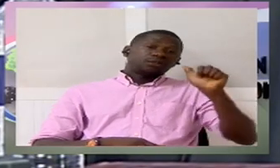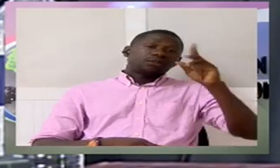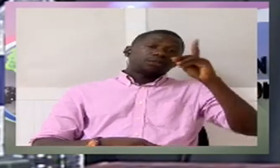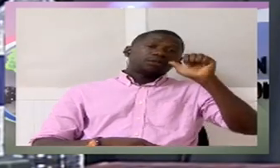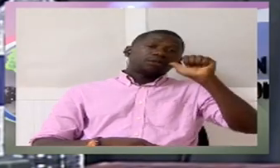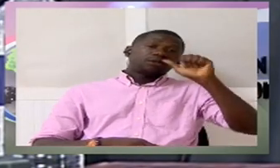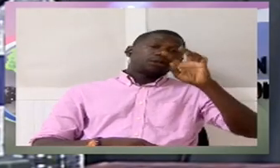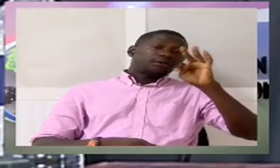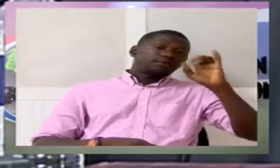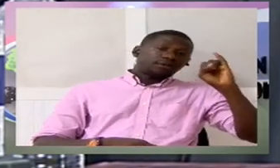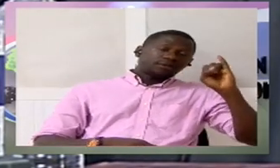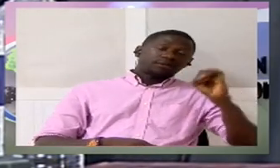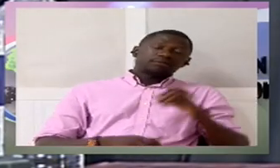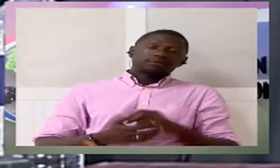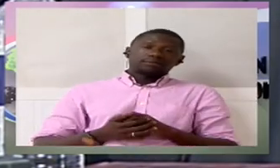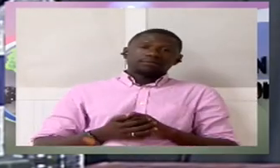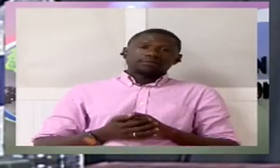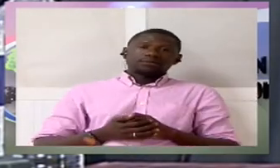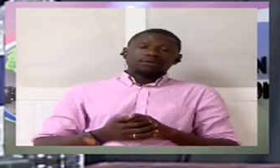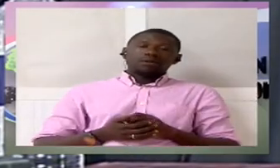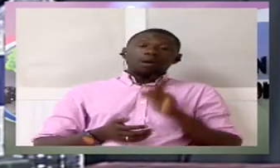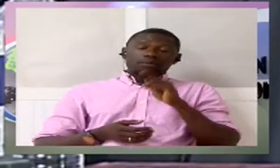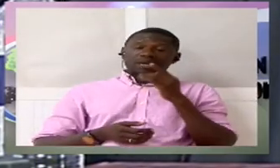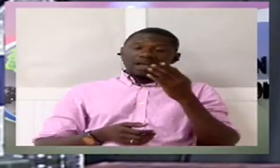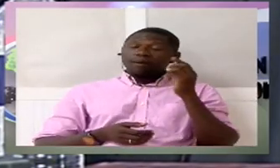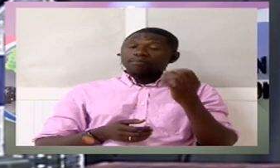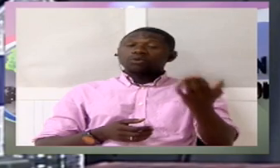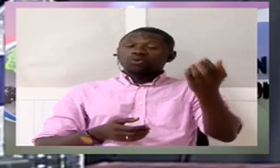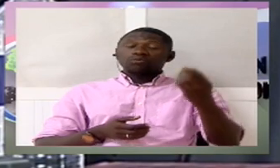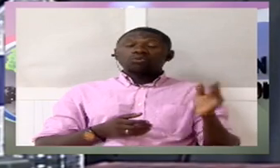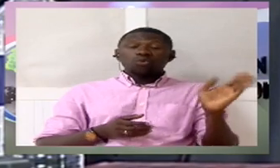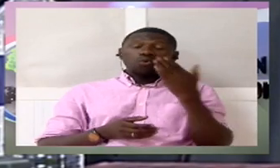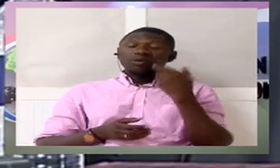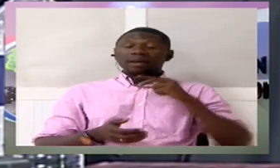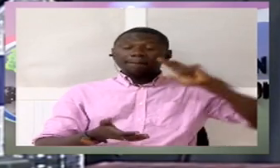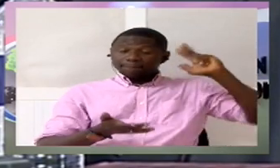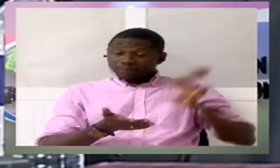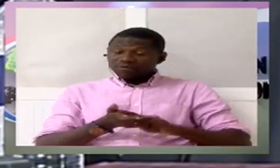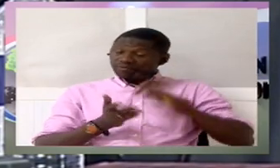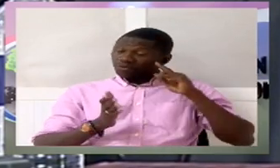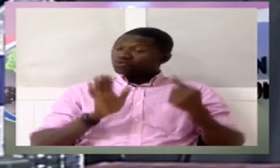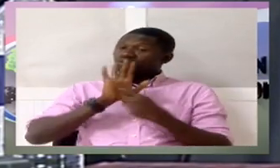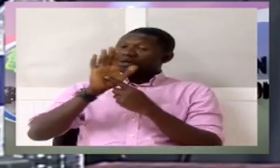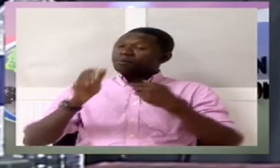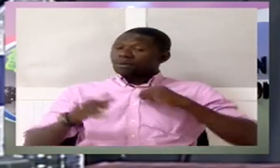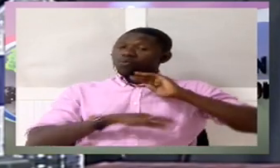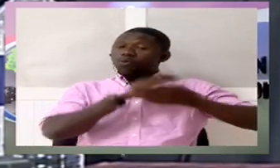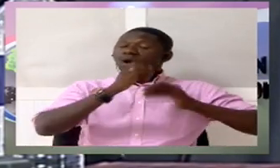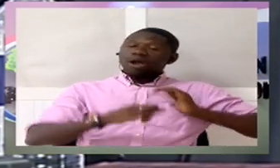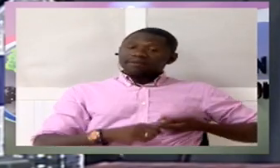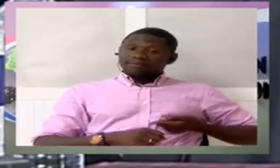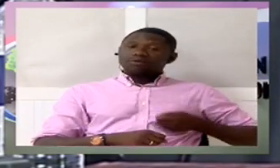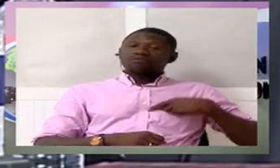proof nyanta na la kaita ndiko I'm the wife of Baba Job. But that I should go with a proof to show that I was the wife of Baba